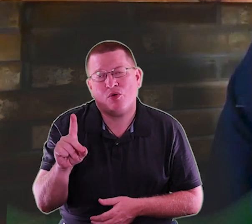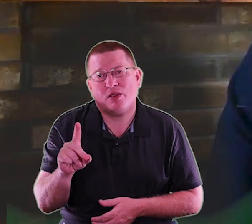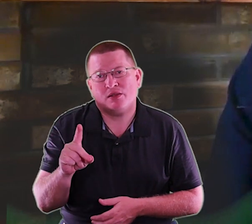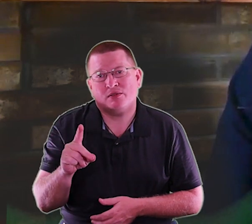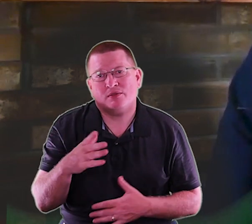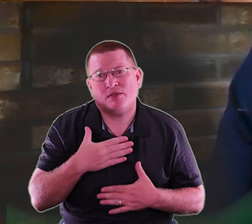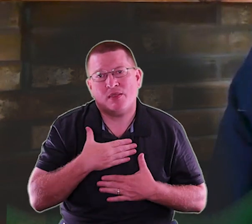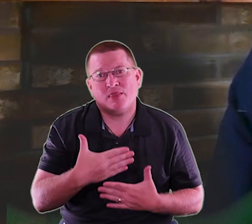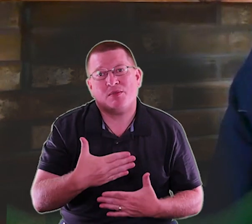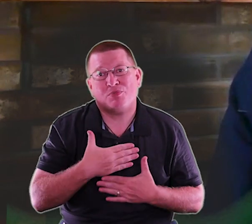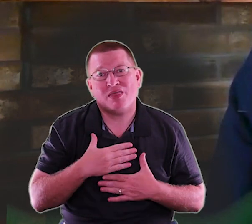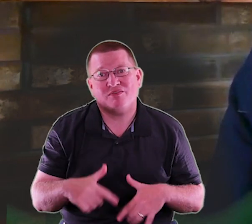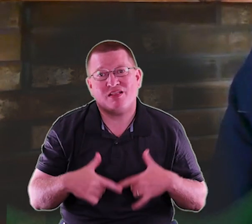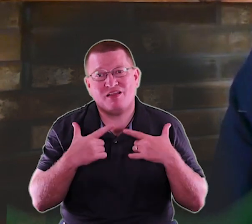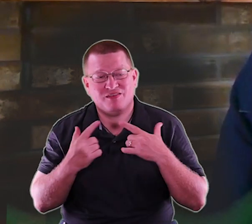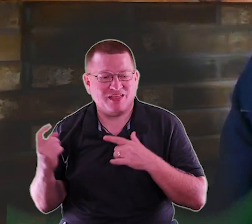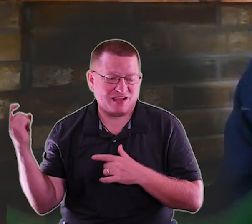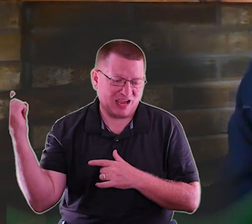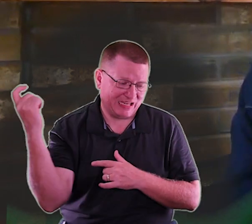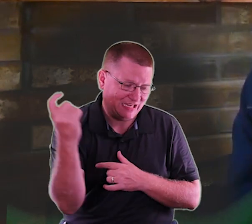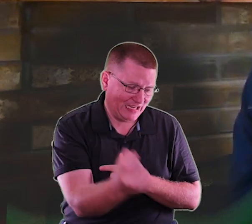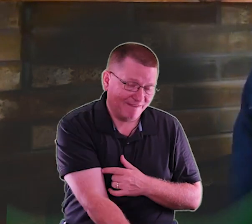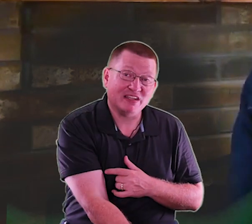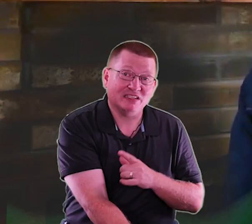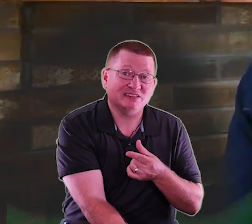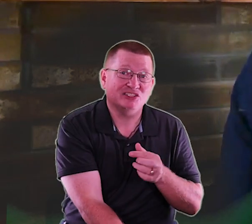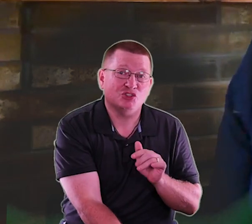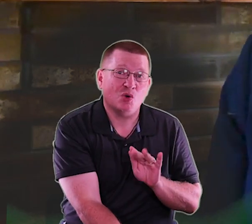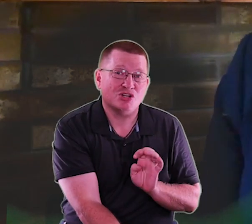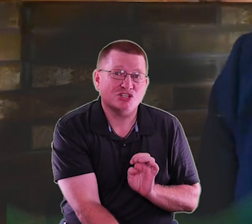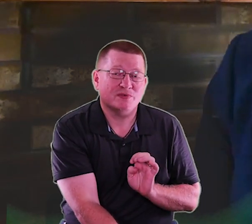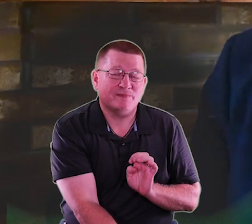life God had given to him.